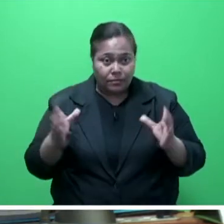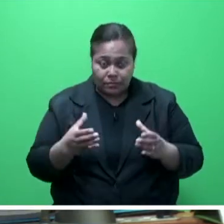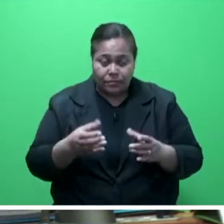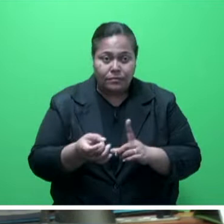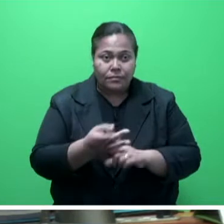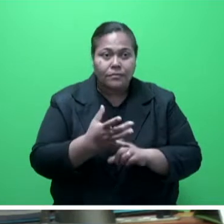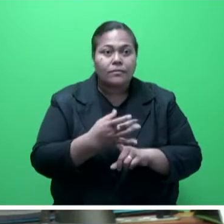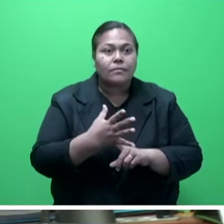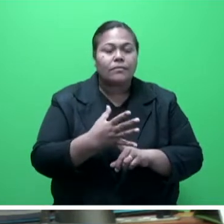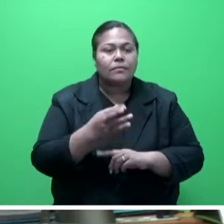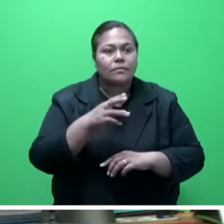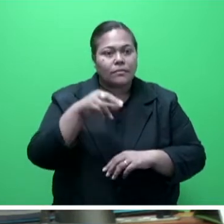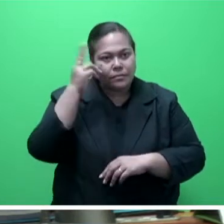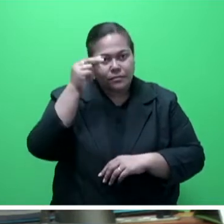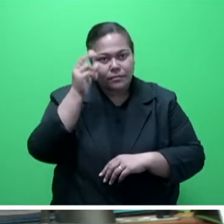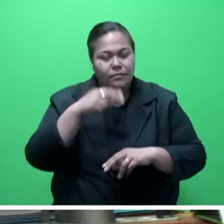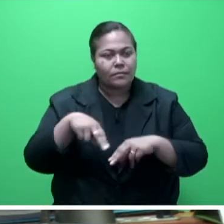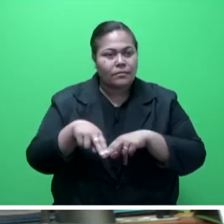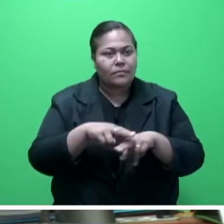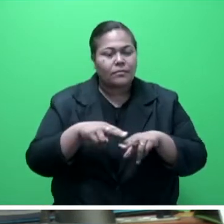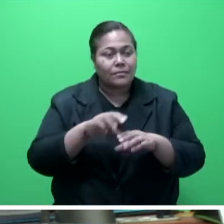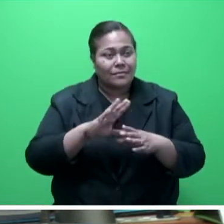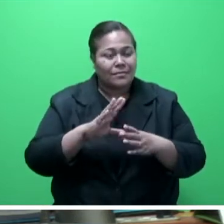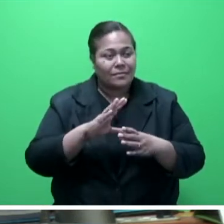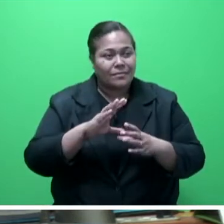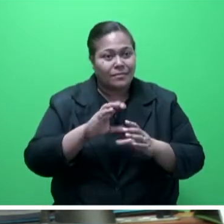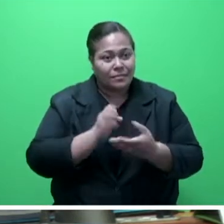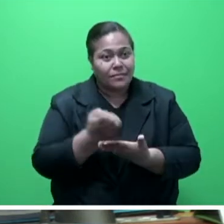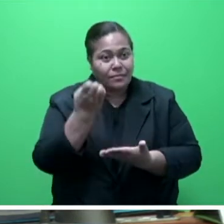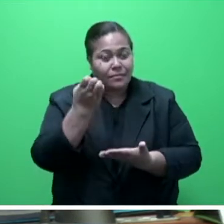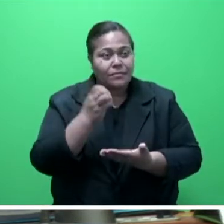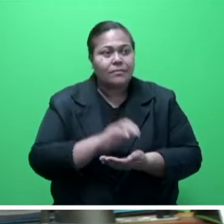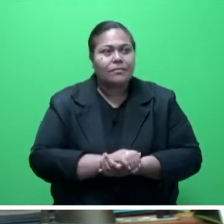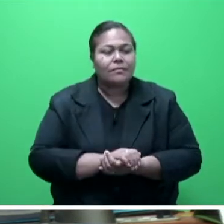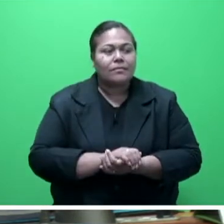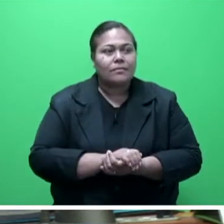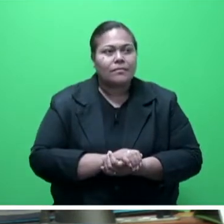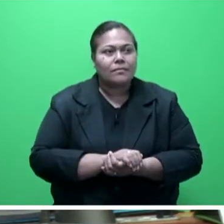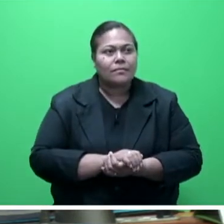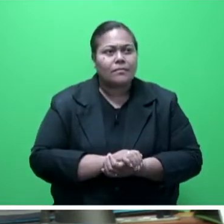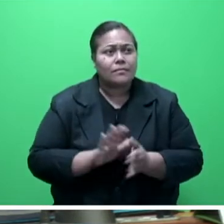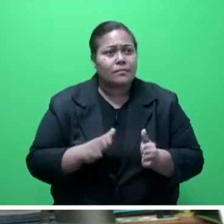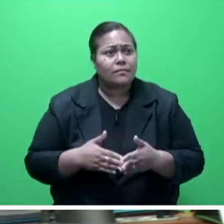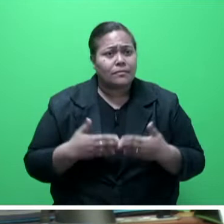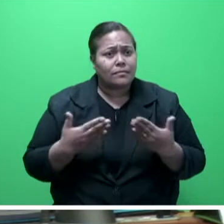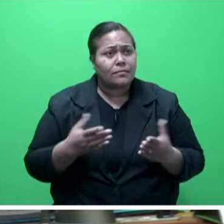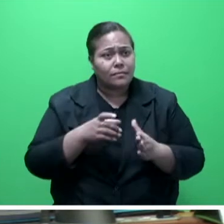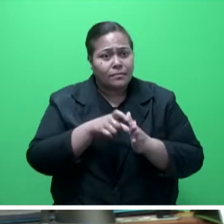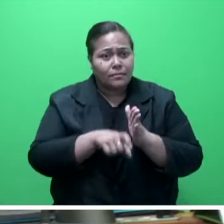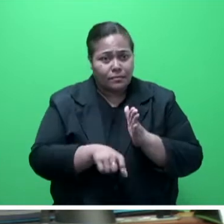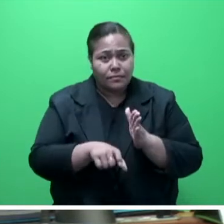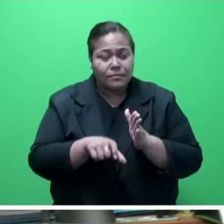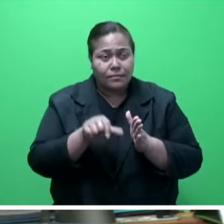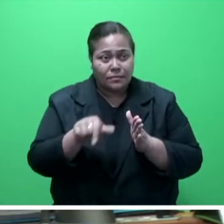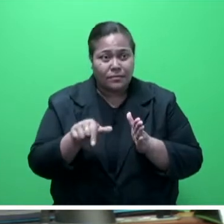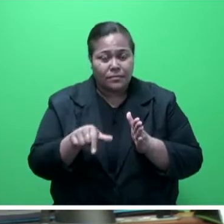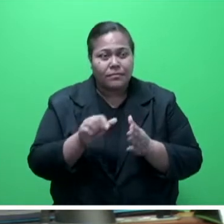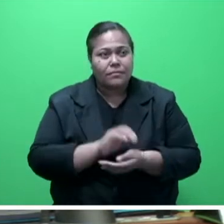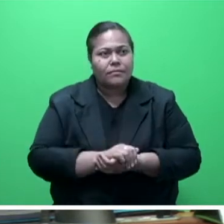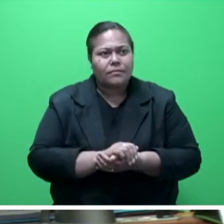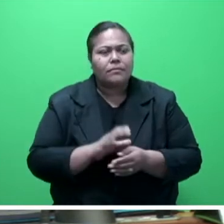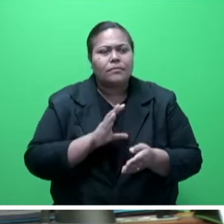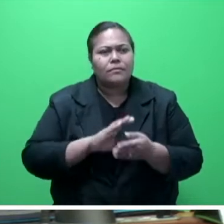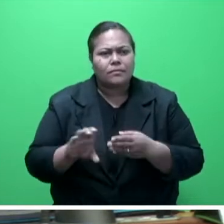for the Fijian economy. At the farm gate level, at the moment, the cost of livestock sector is about $200